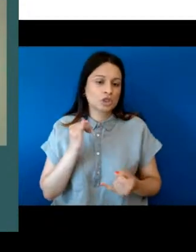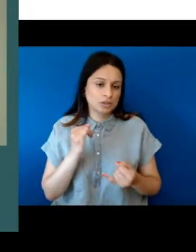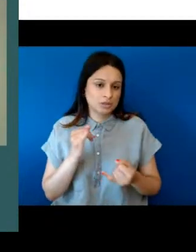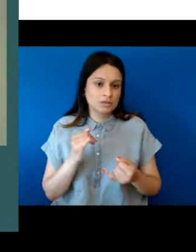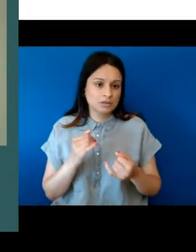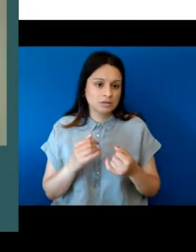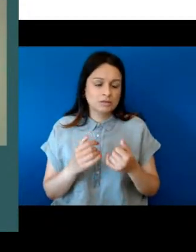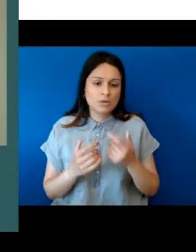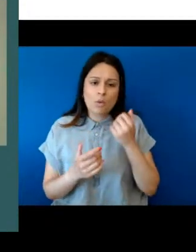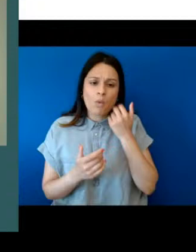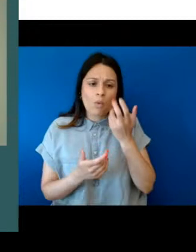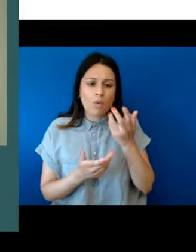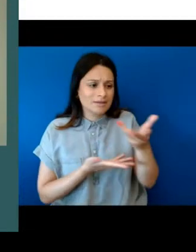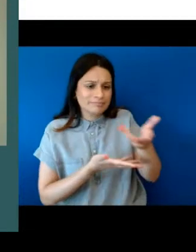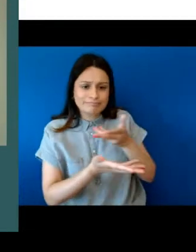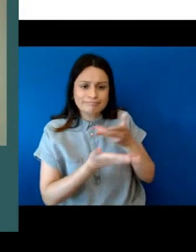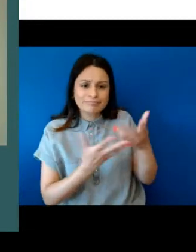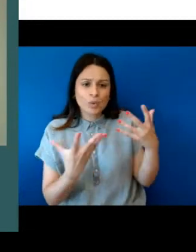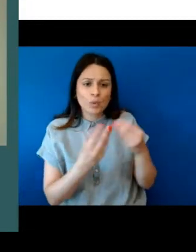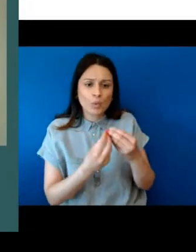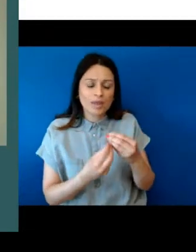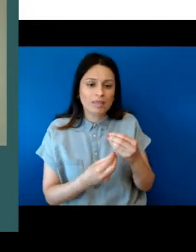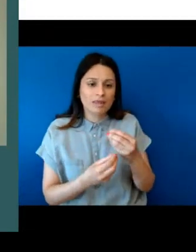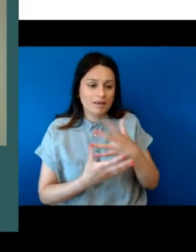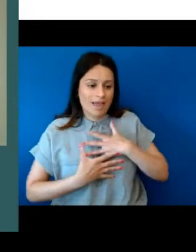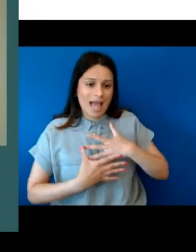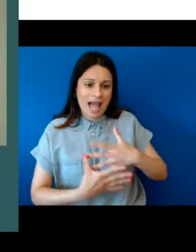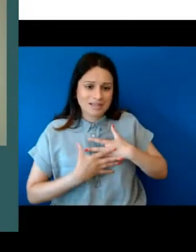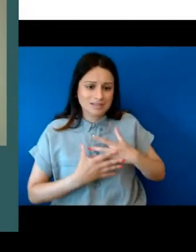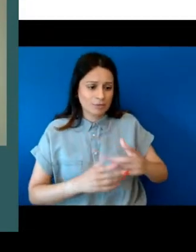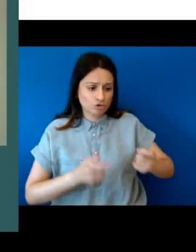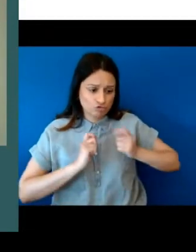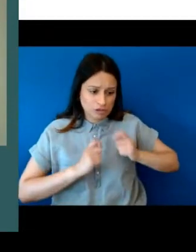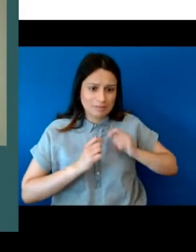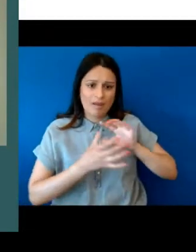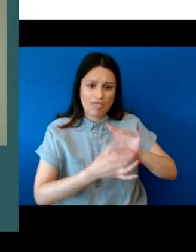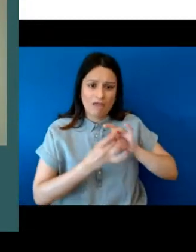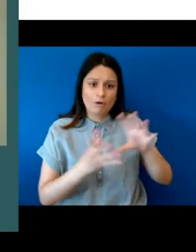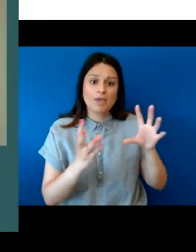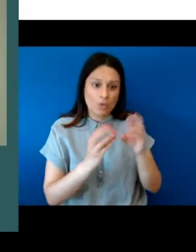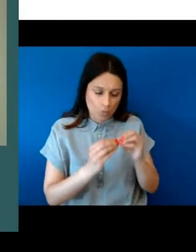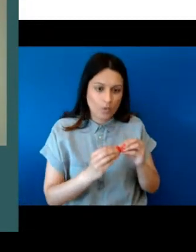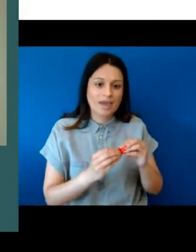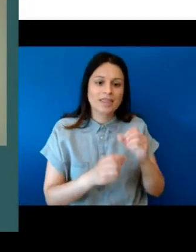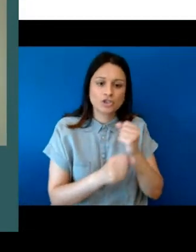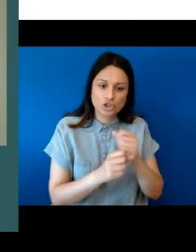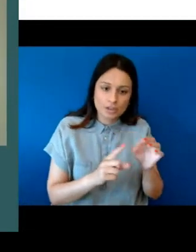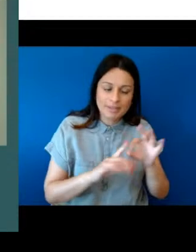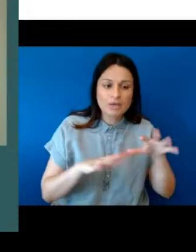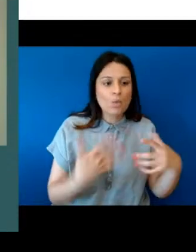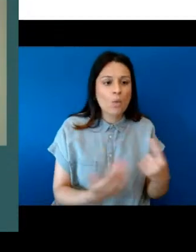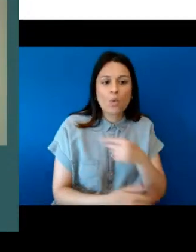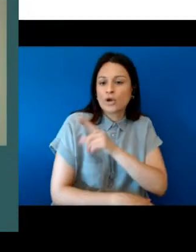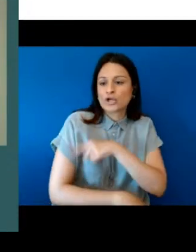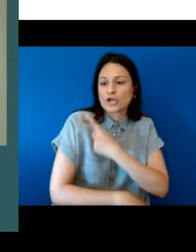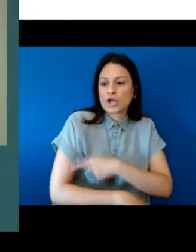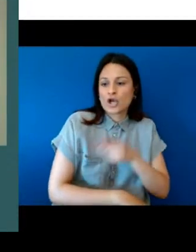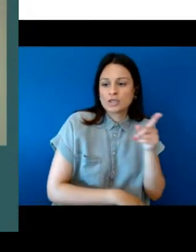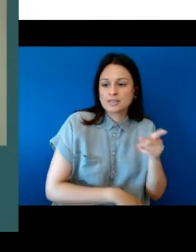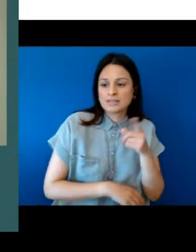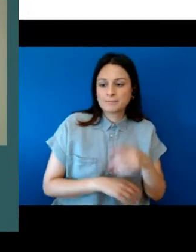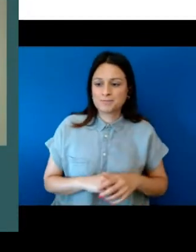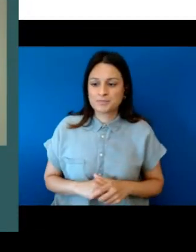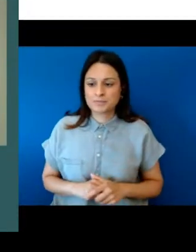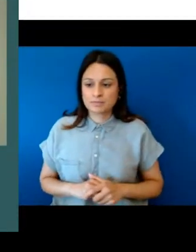discuss your asthma therapies or any concern with your practice nurse or GP, just to let you know that